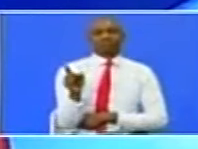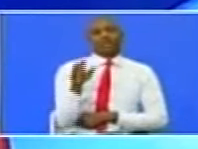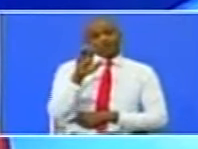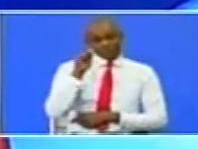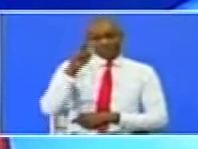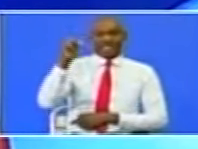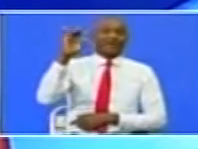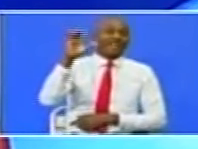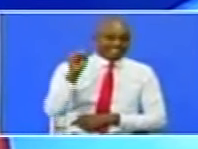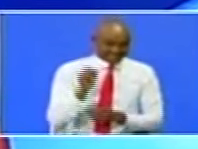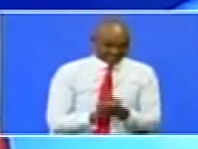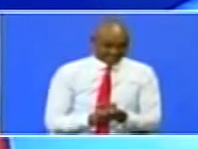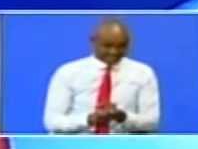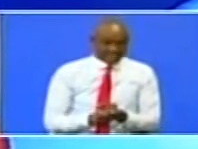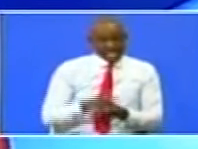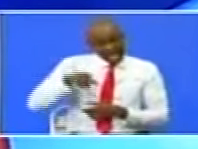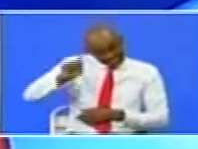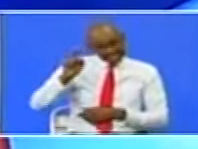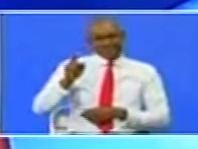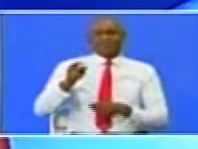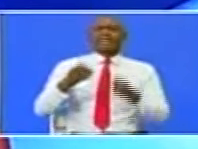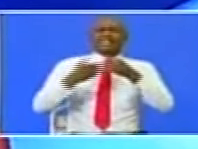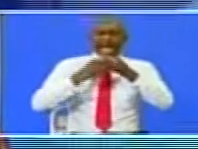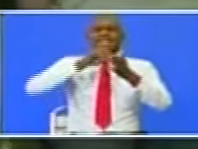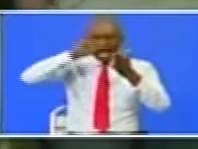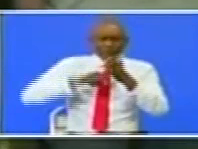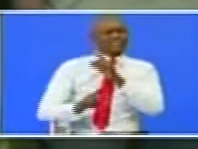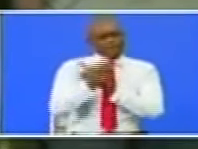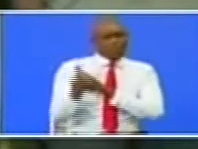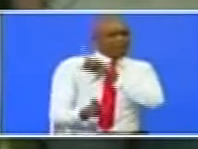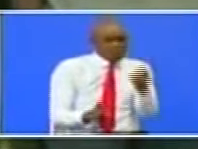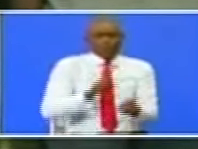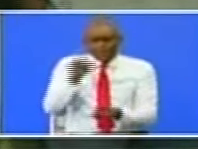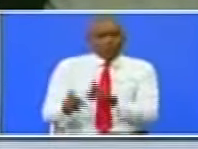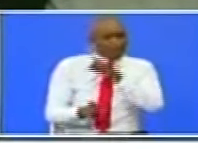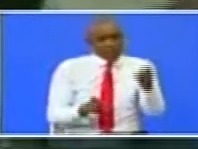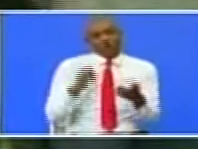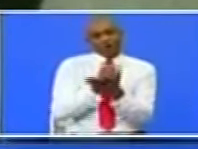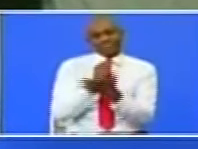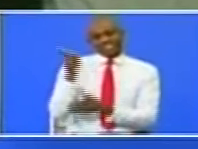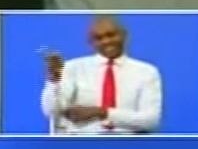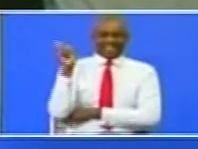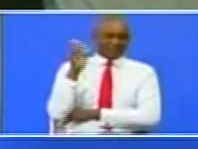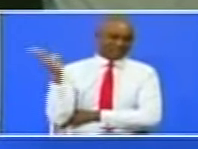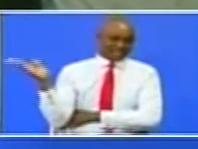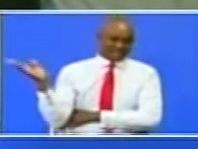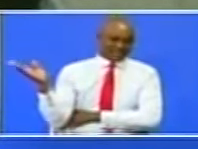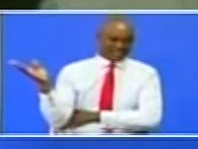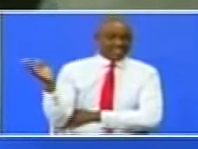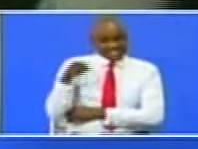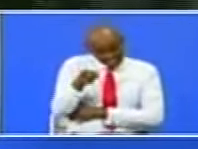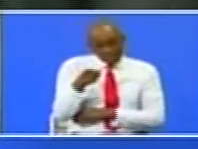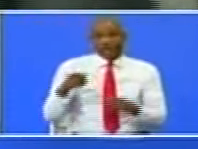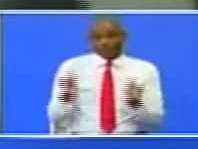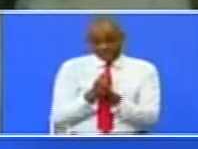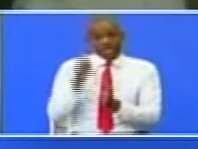the National Youth Service. Waiguru spent over 9 hours at the headquarters of EACC here in Nairobi. Waiguru was